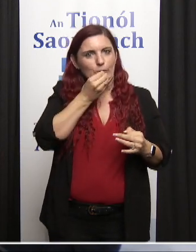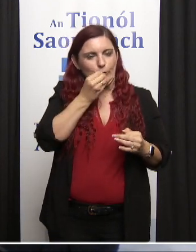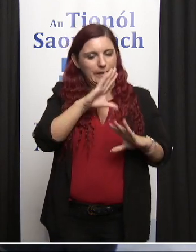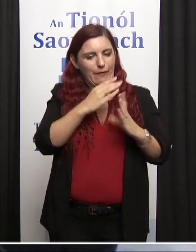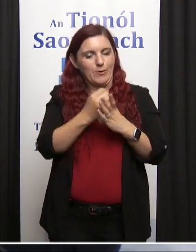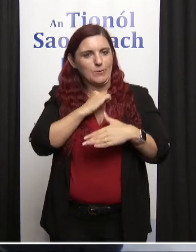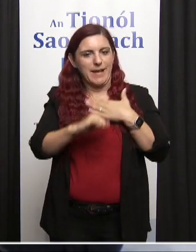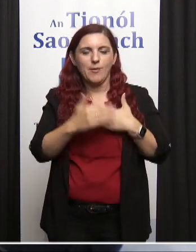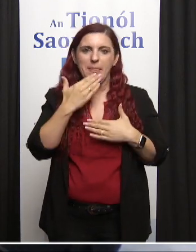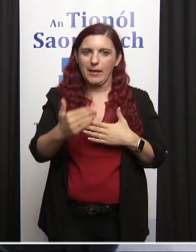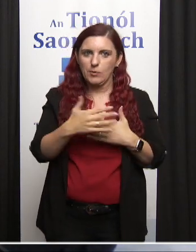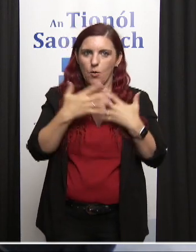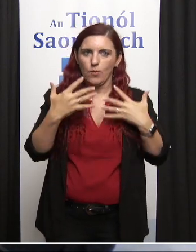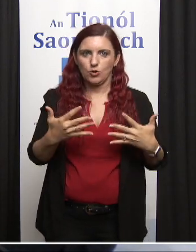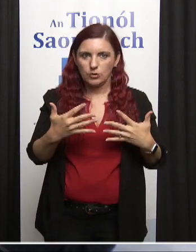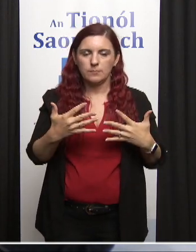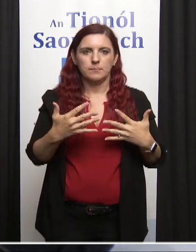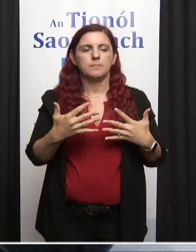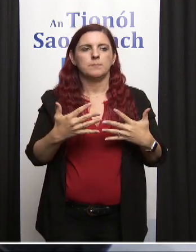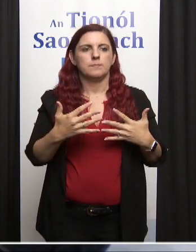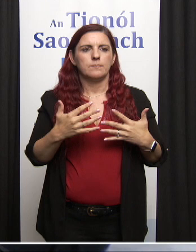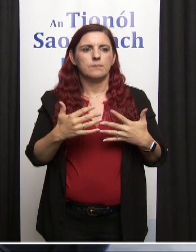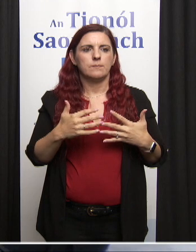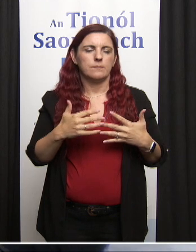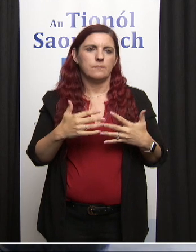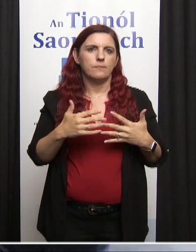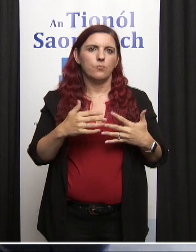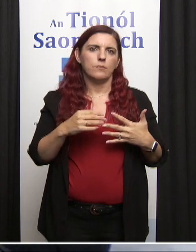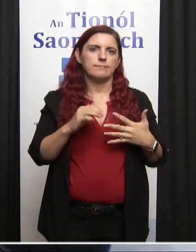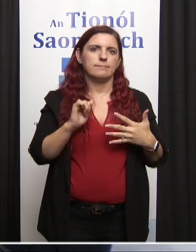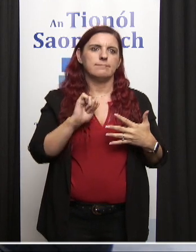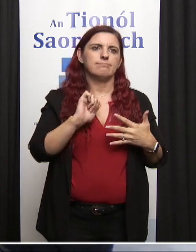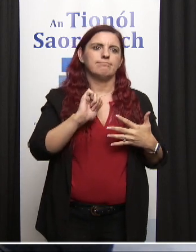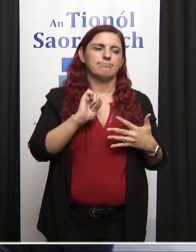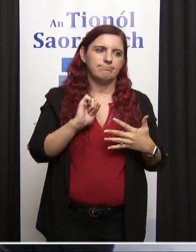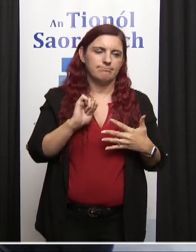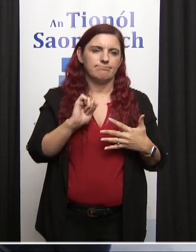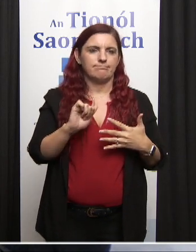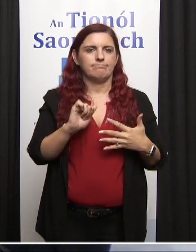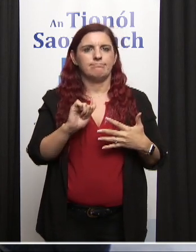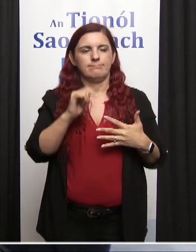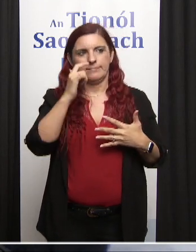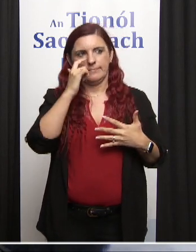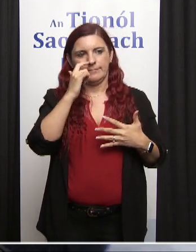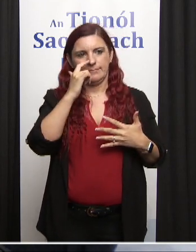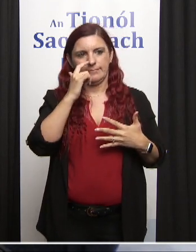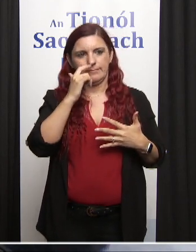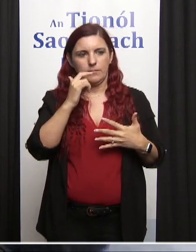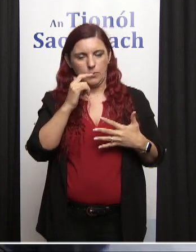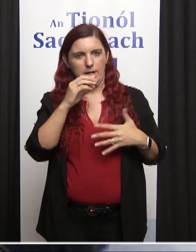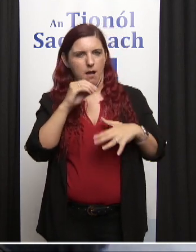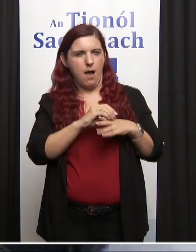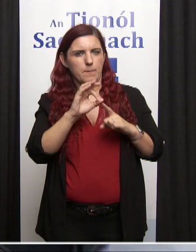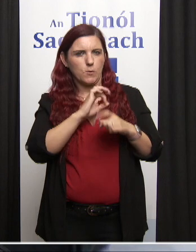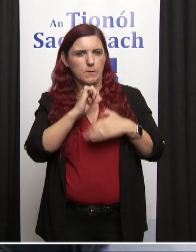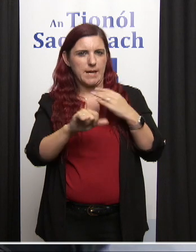today. So thank you so much for Carolyn and the team for being so on point today. A lot was